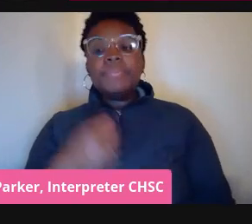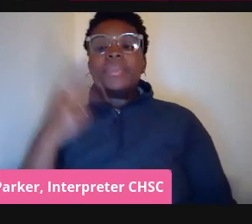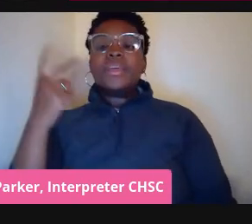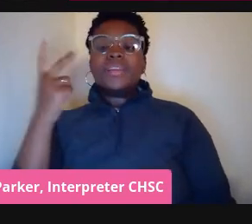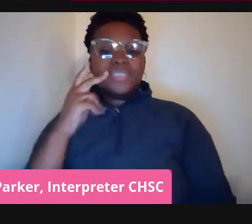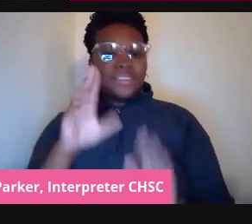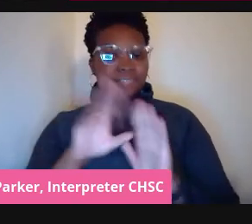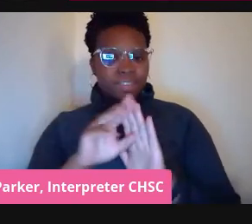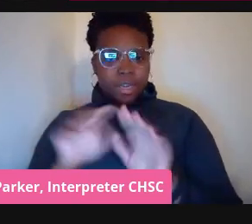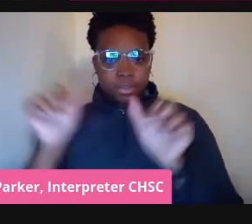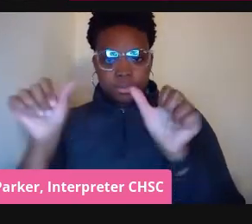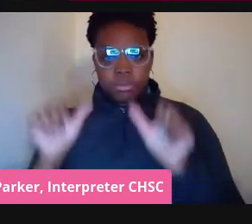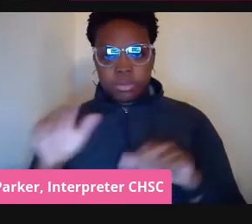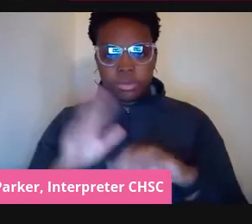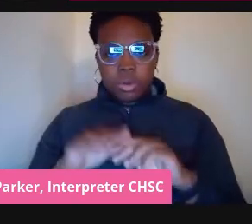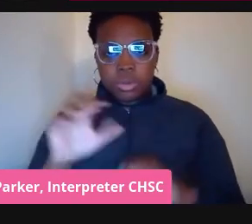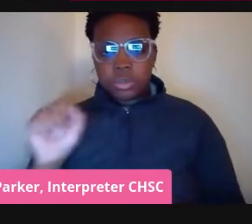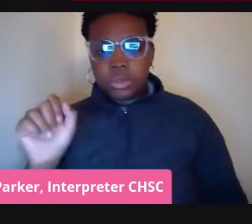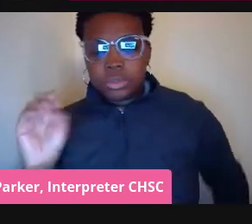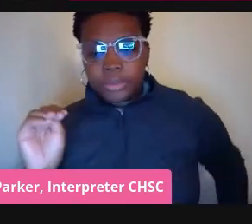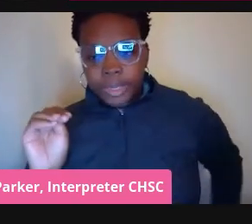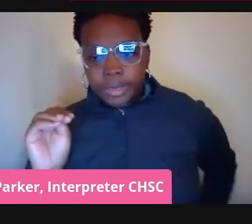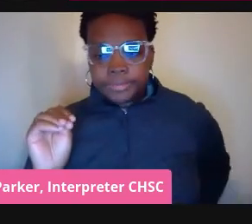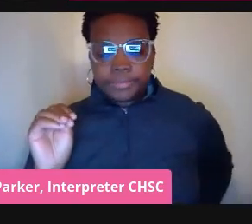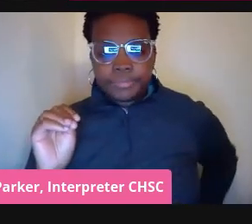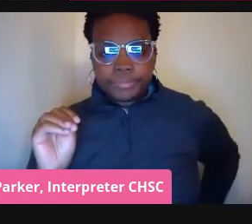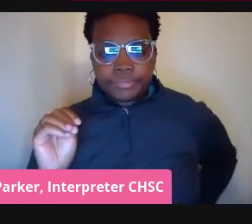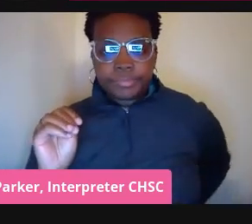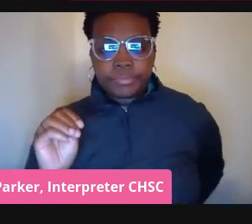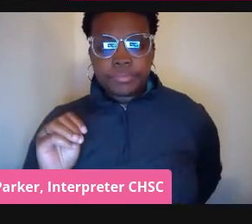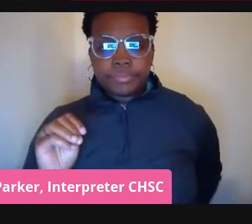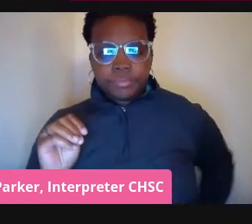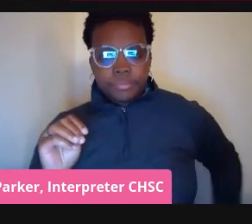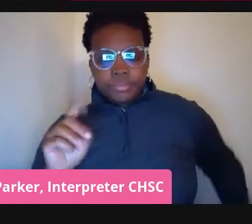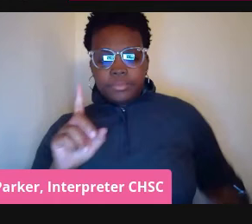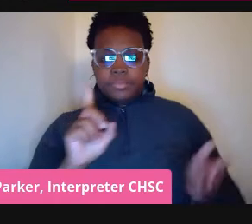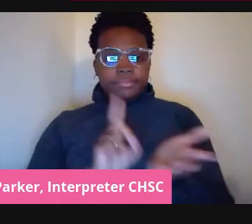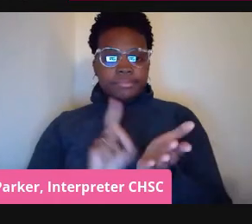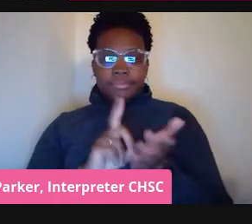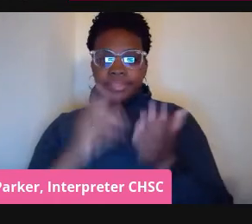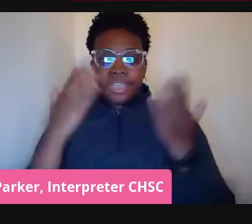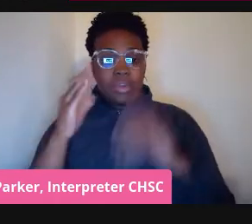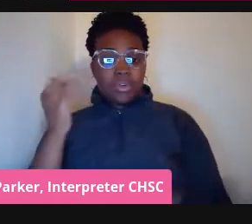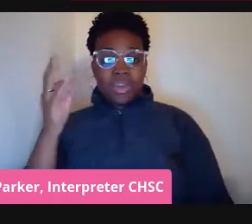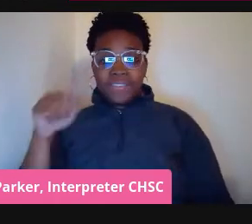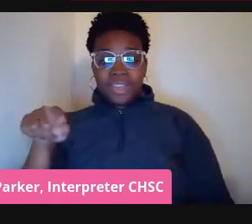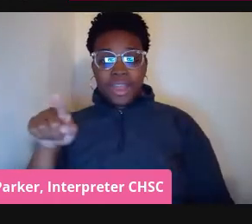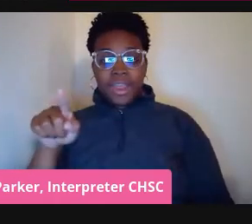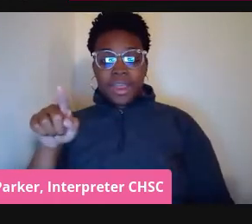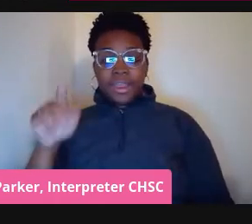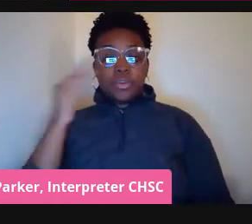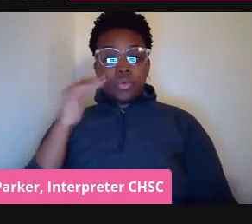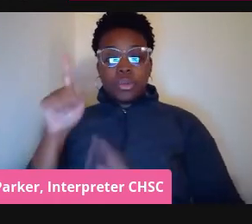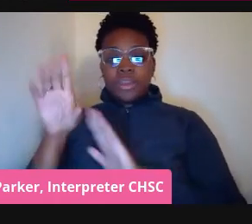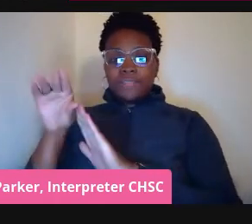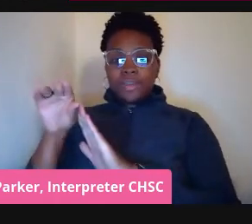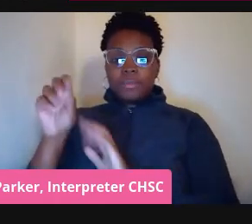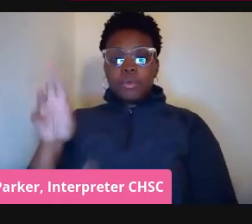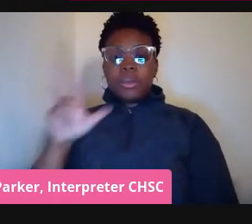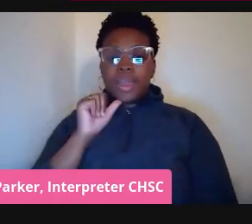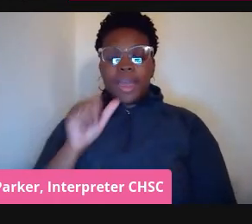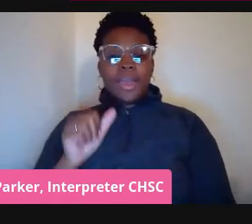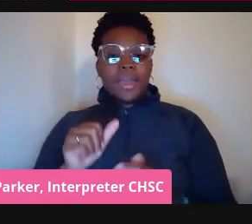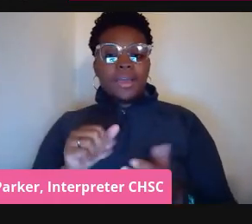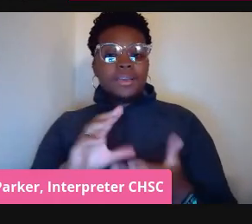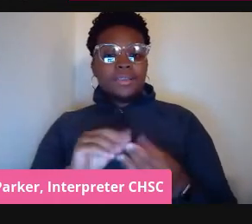have been posted out on social media of physicians, whether, I don't know if they were knew they were being taped or not, saying that sometimes they don't